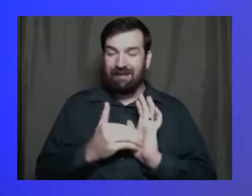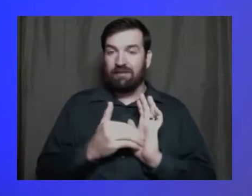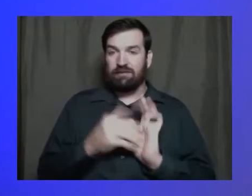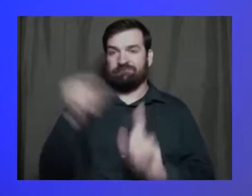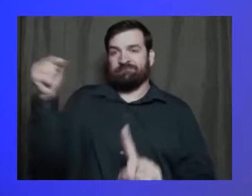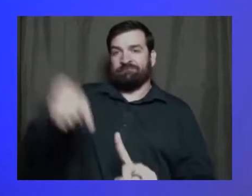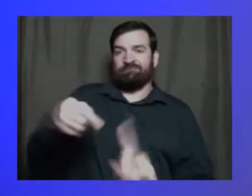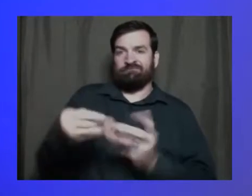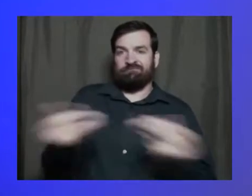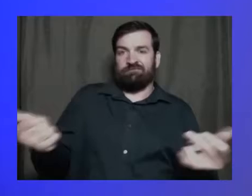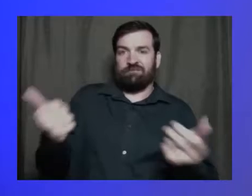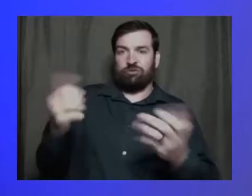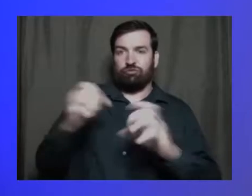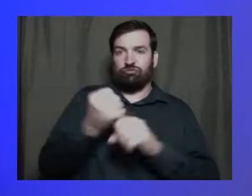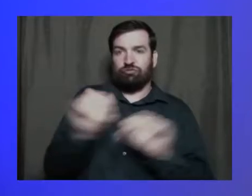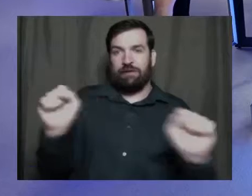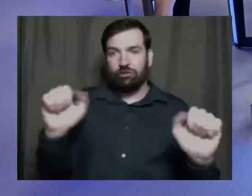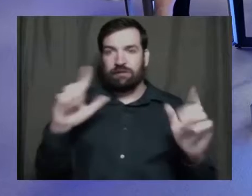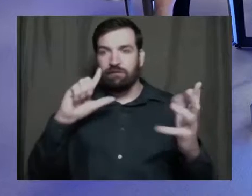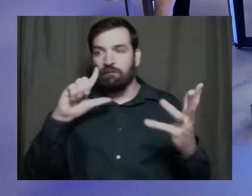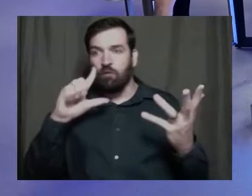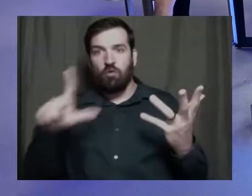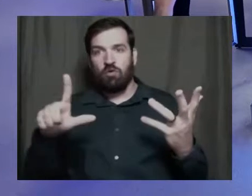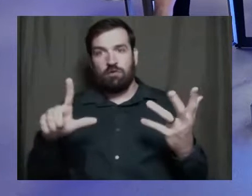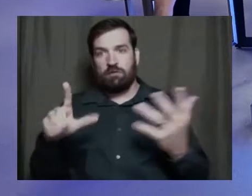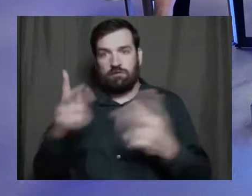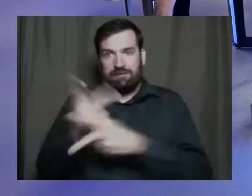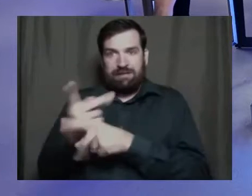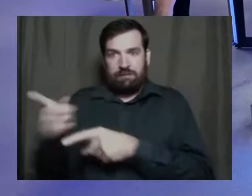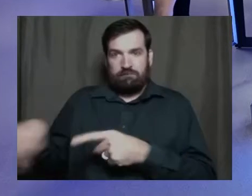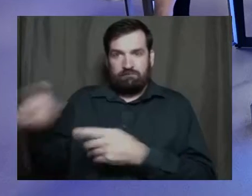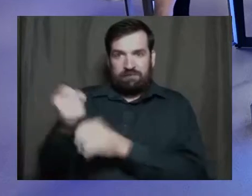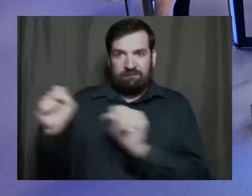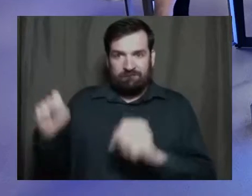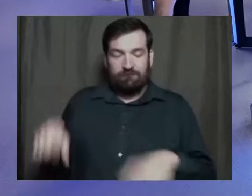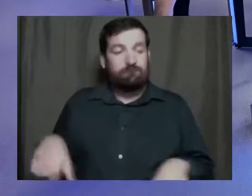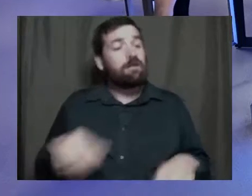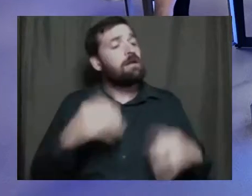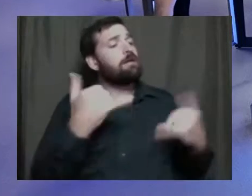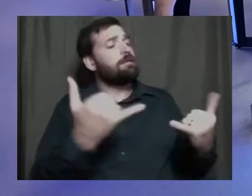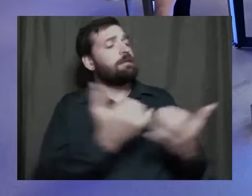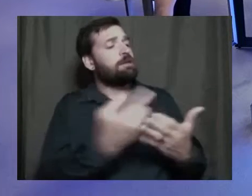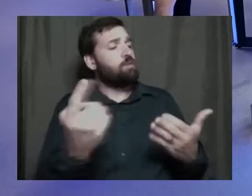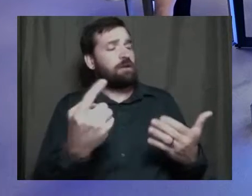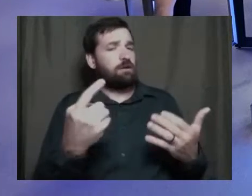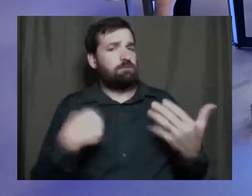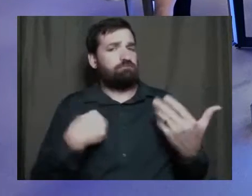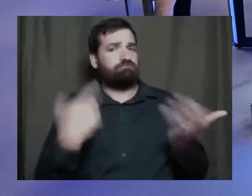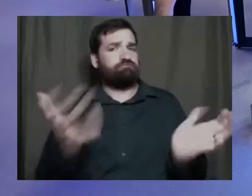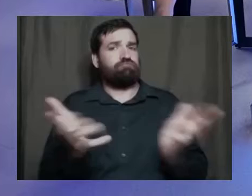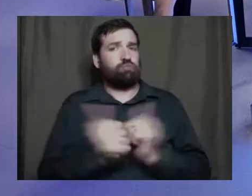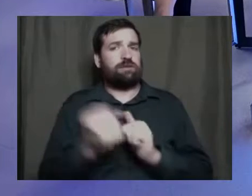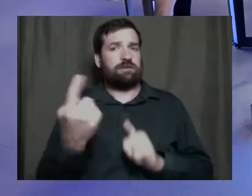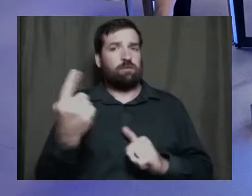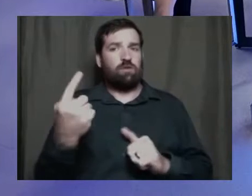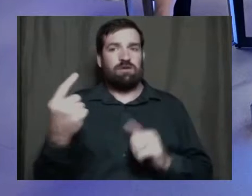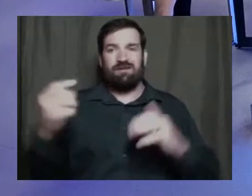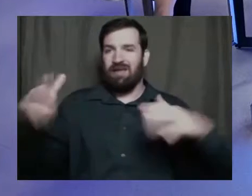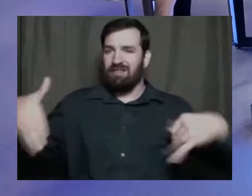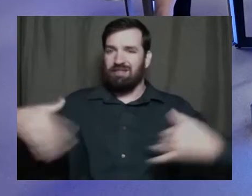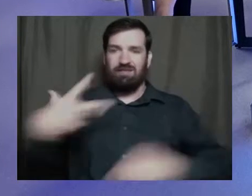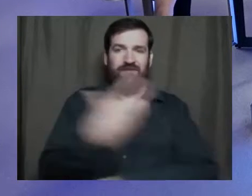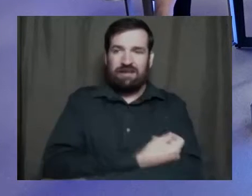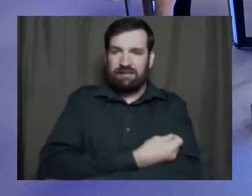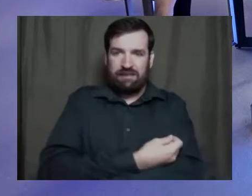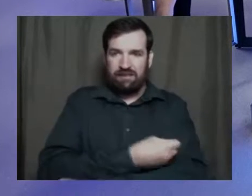school to keep the schools open. Hey, Dr. Lewis, so this week I had that conversation with someone who still has not been vaccinated, kind